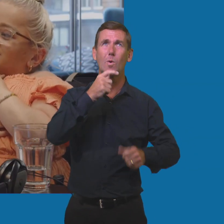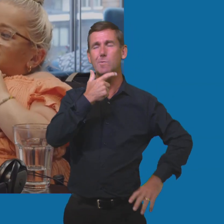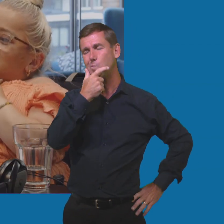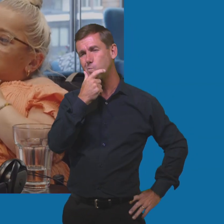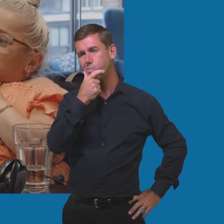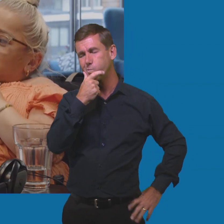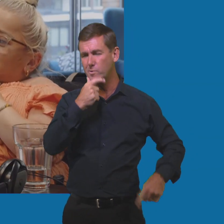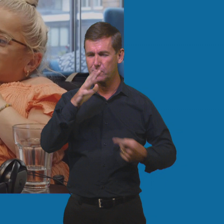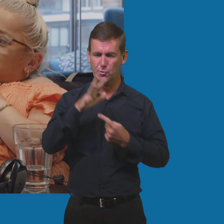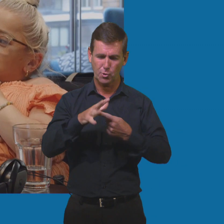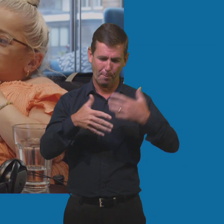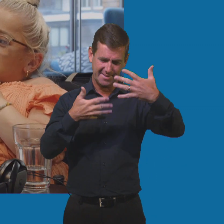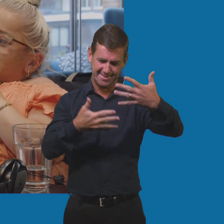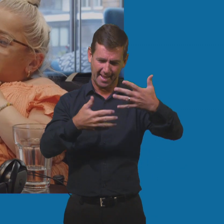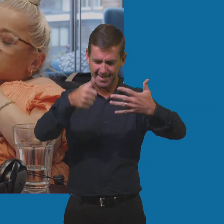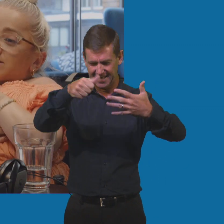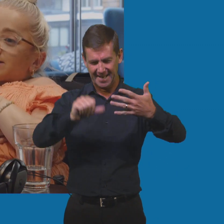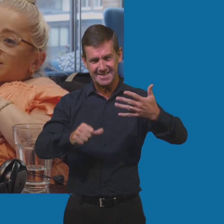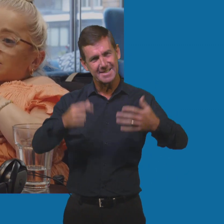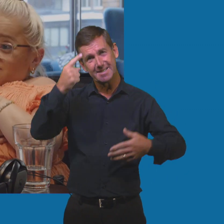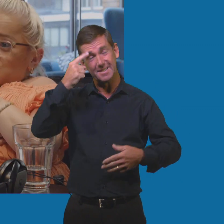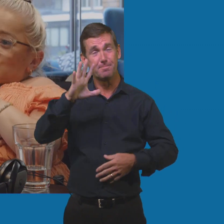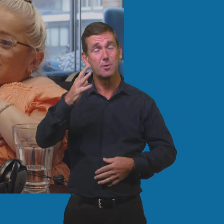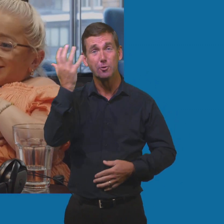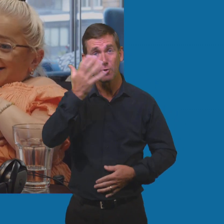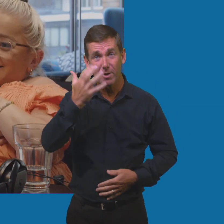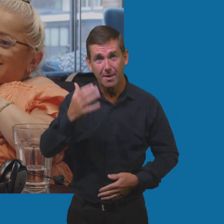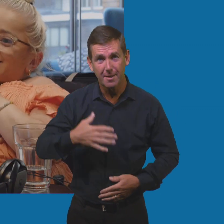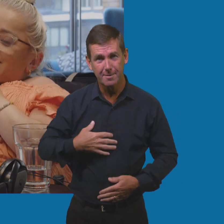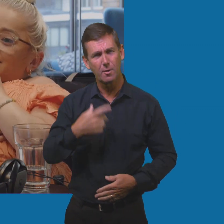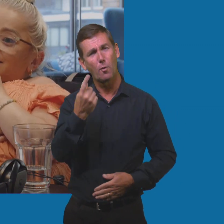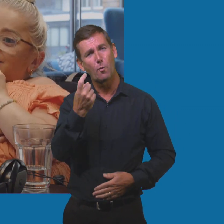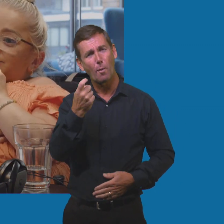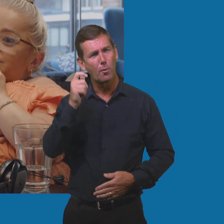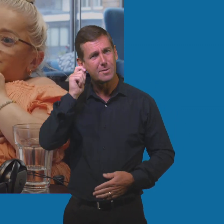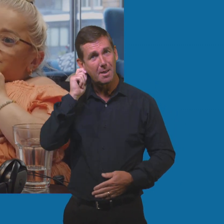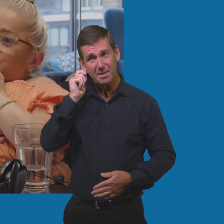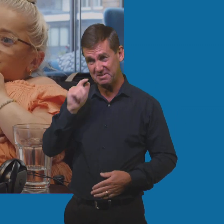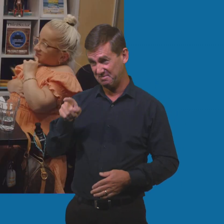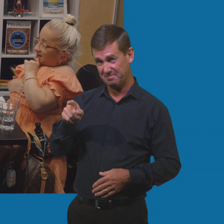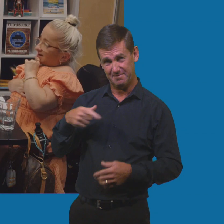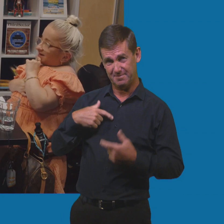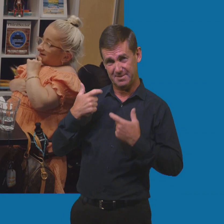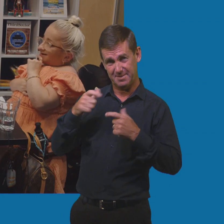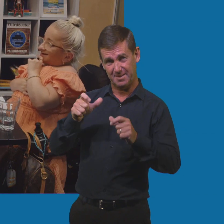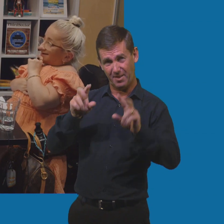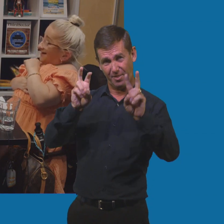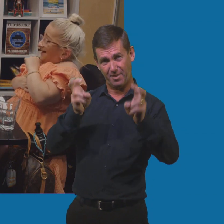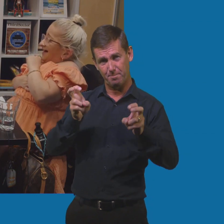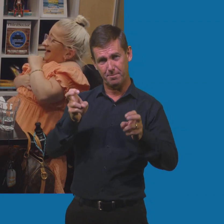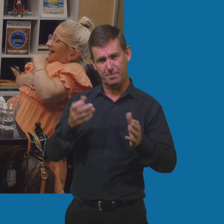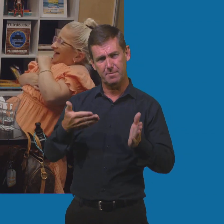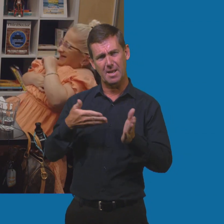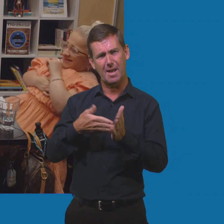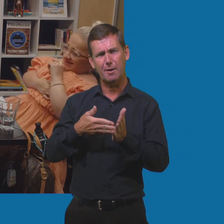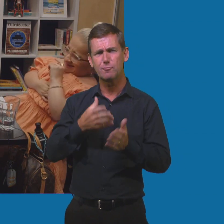10 list in my brain. Sorry, you have one more? Yeah? I mean, if you want to stick on that theme, another one that is quite useful